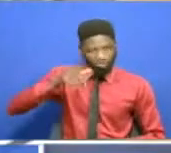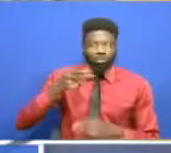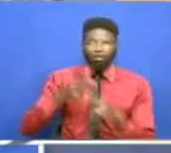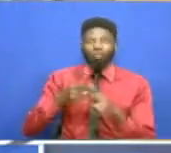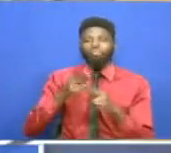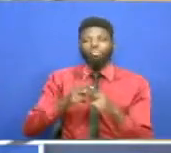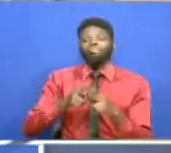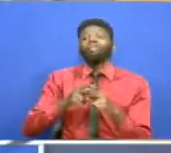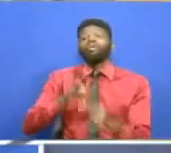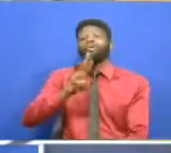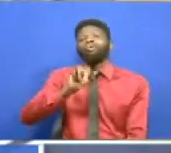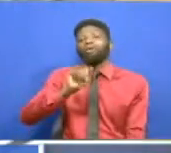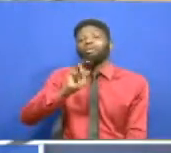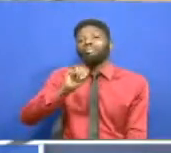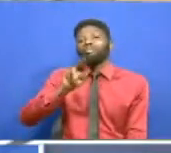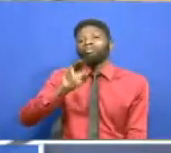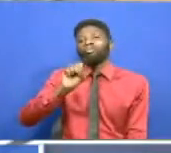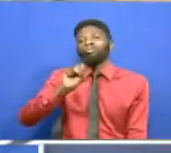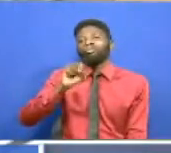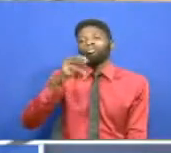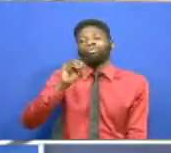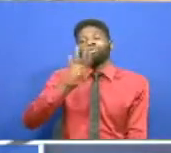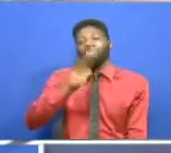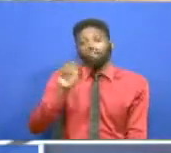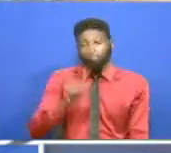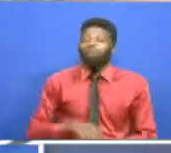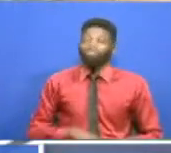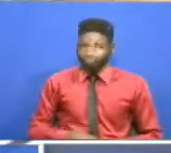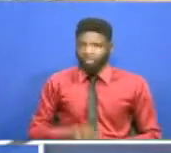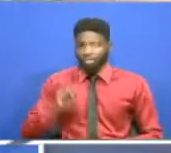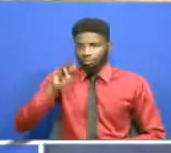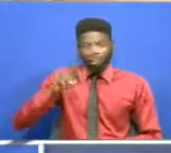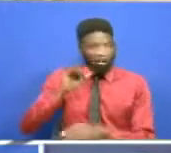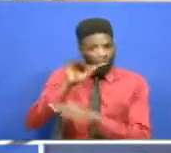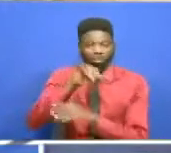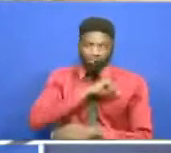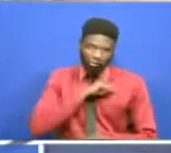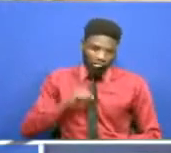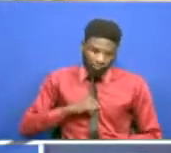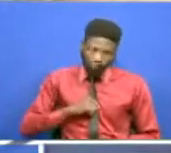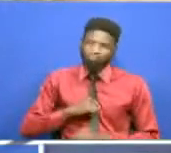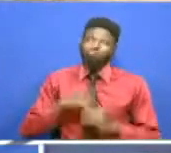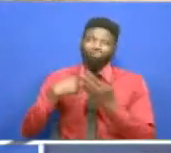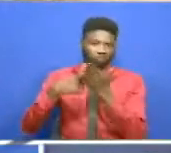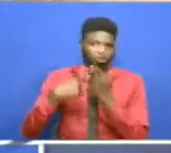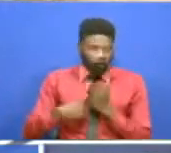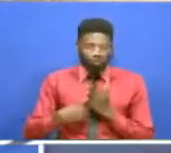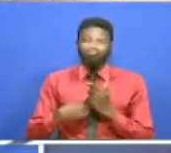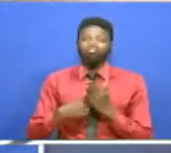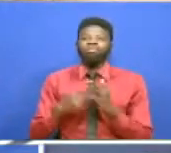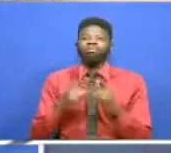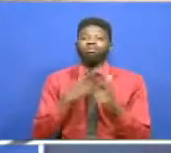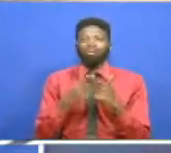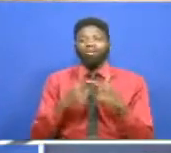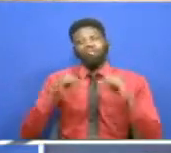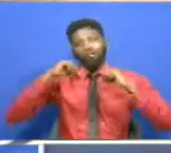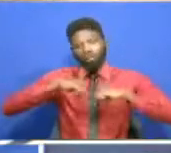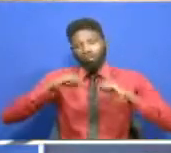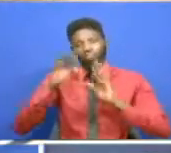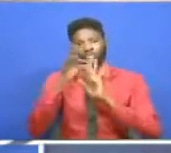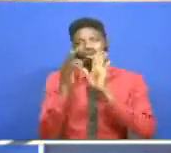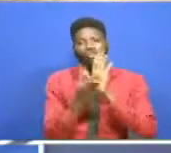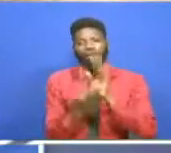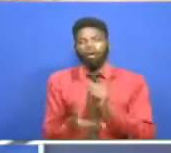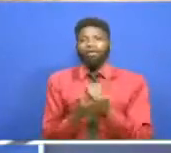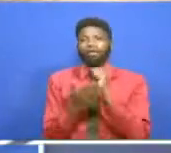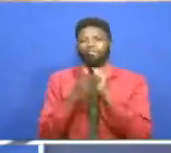the lawmakers called on senators to soberly engage and settle for a revenue sharing formula that will benefit all regions.